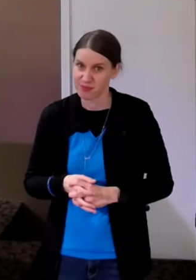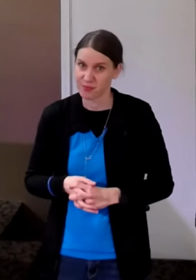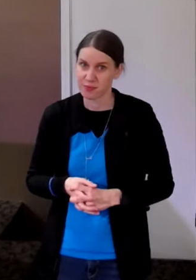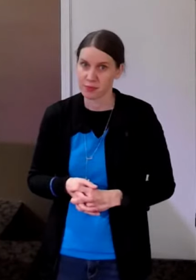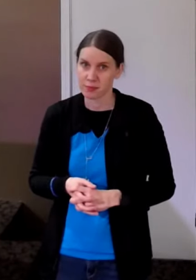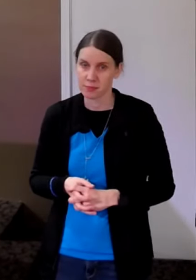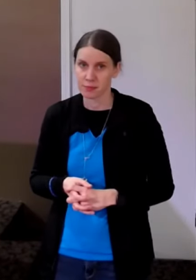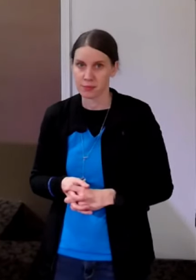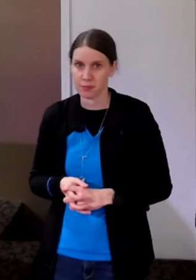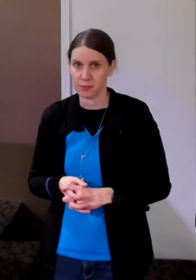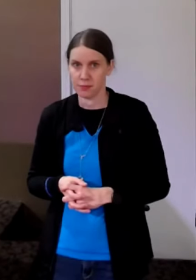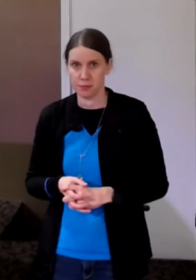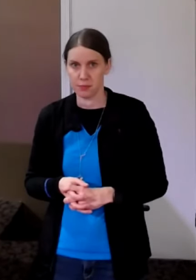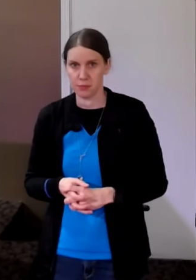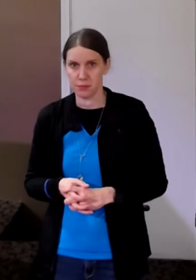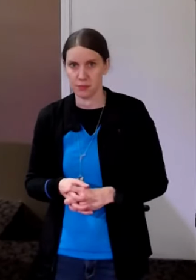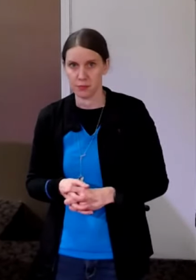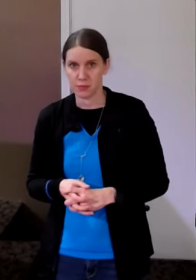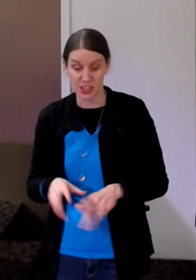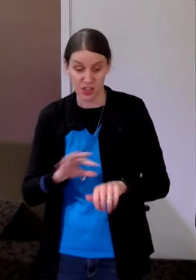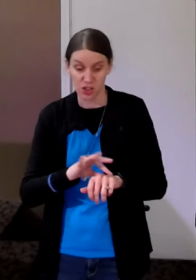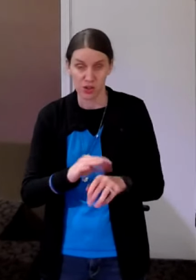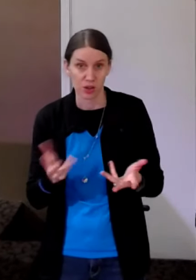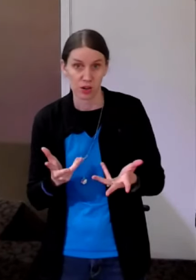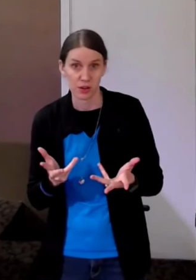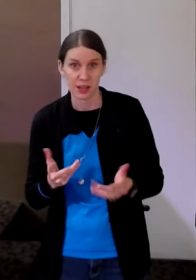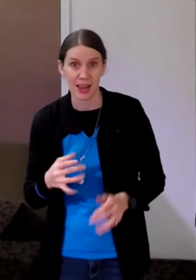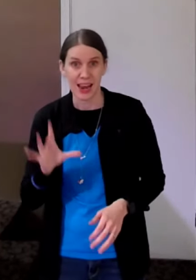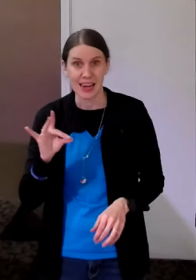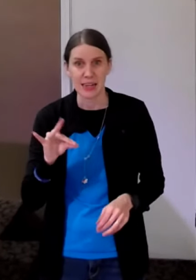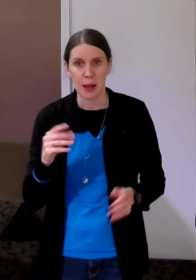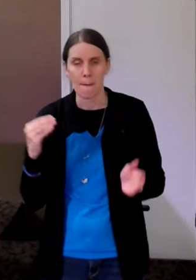There are nearly 8 billion people on this earth,